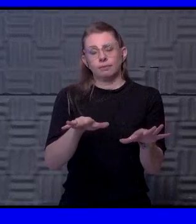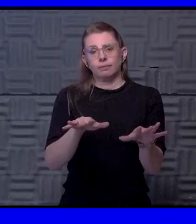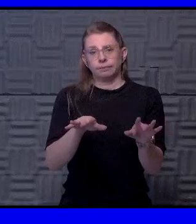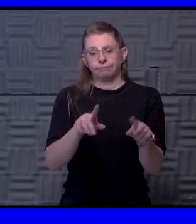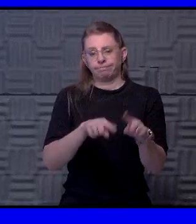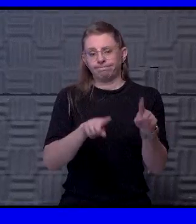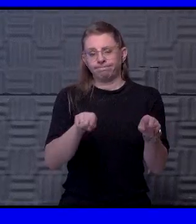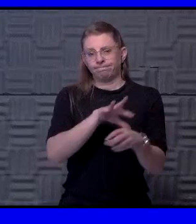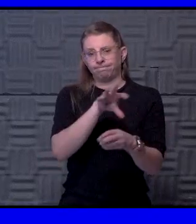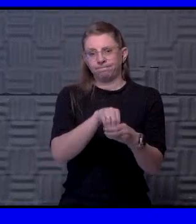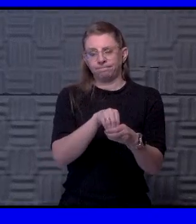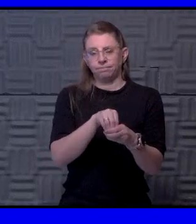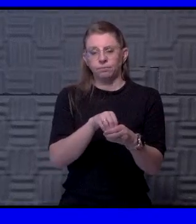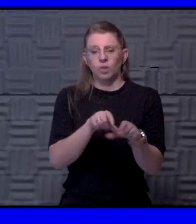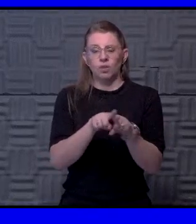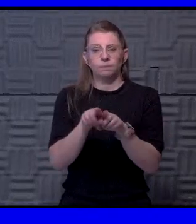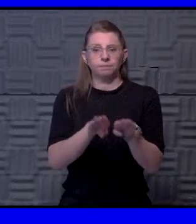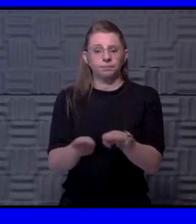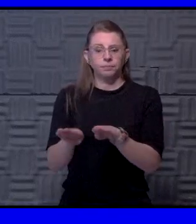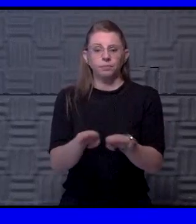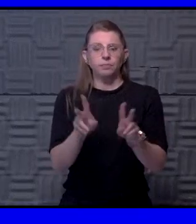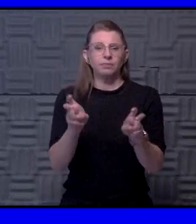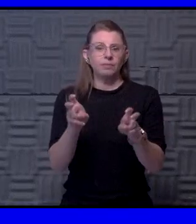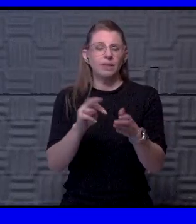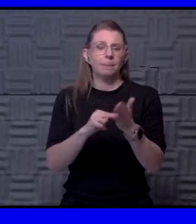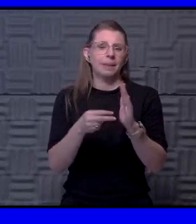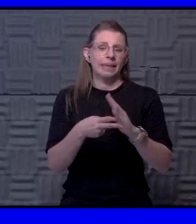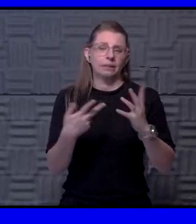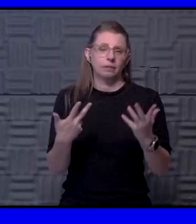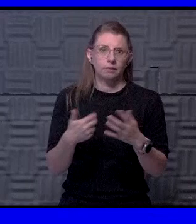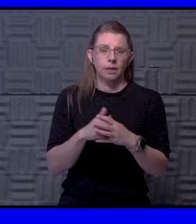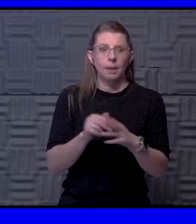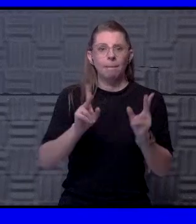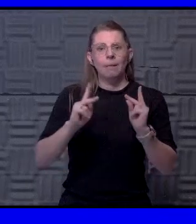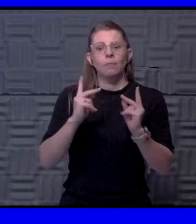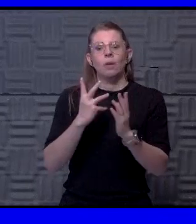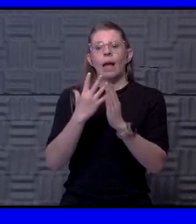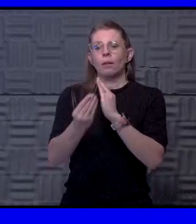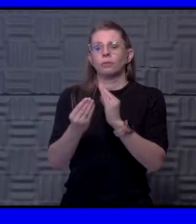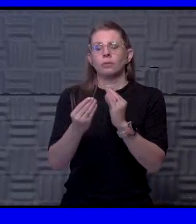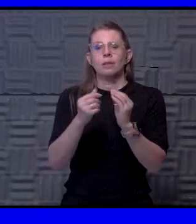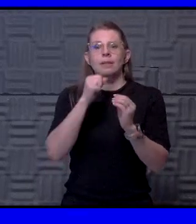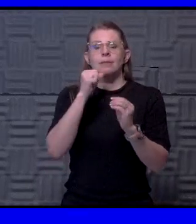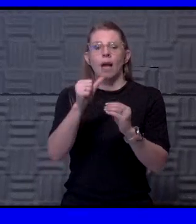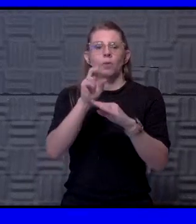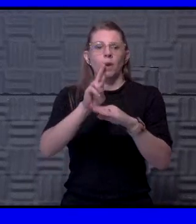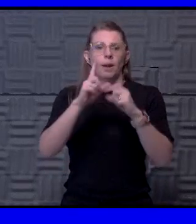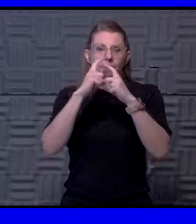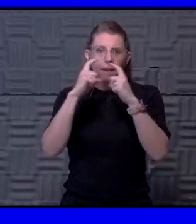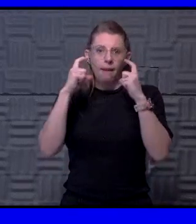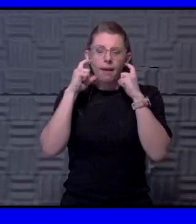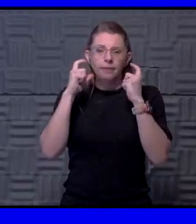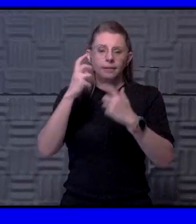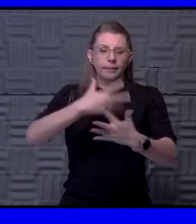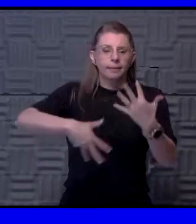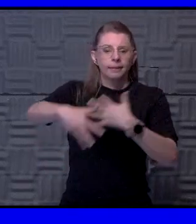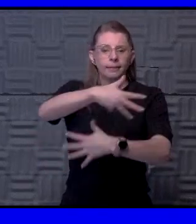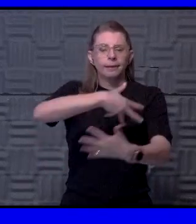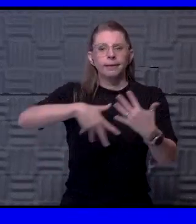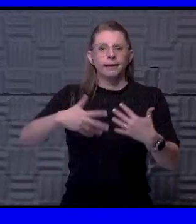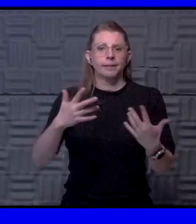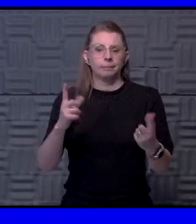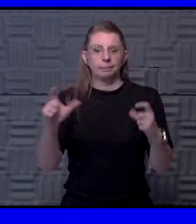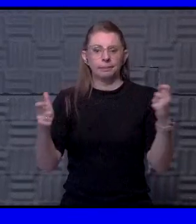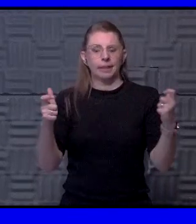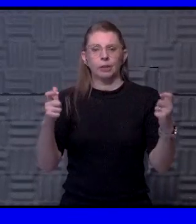issues. Also, and what we mean by behavioral issues is people going out unmasked and meeting in large groups, things of that nature.